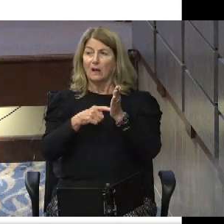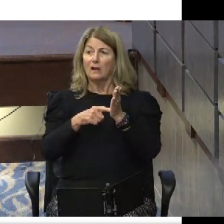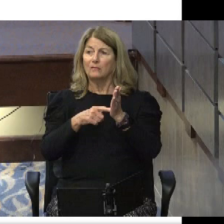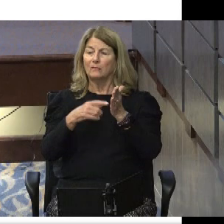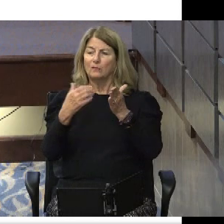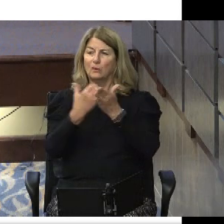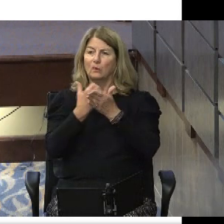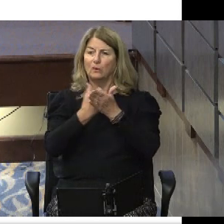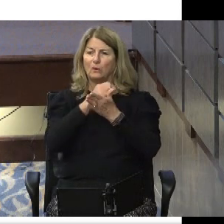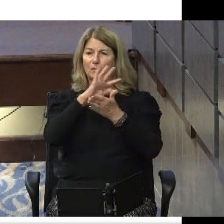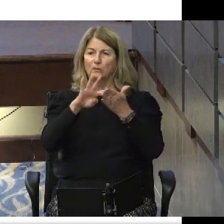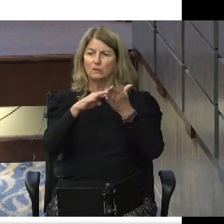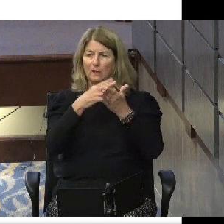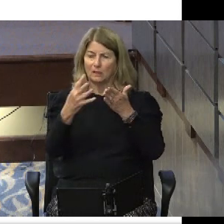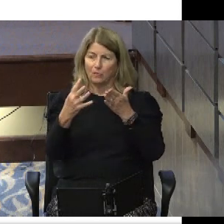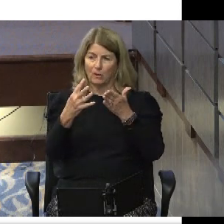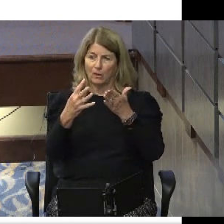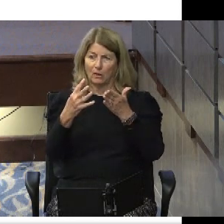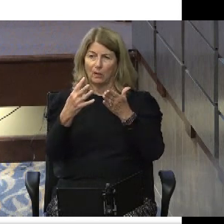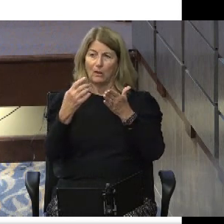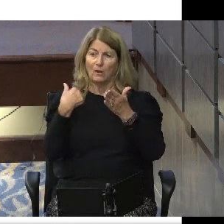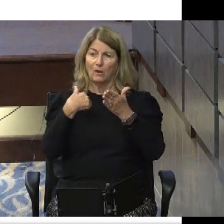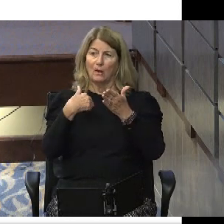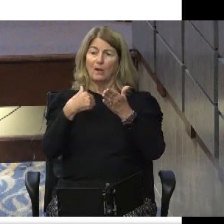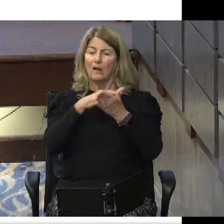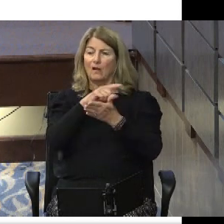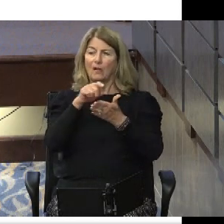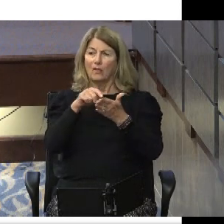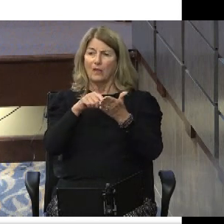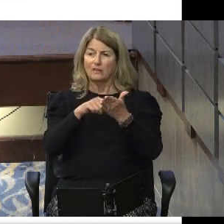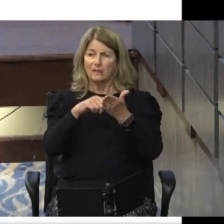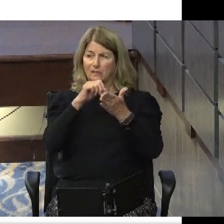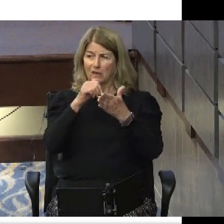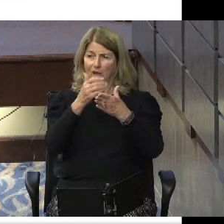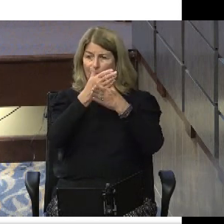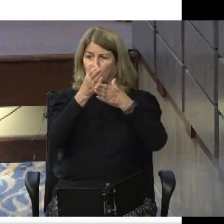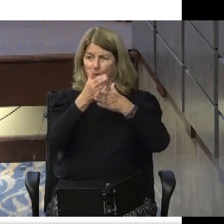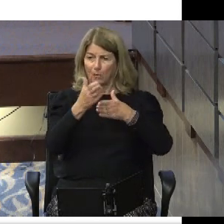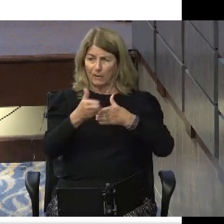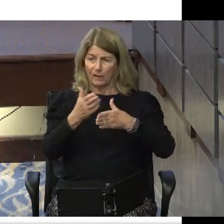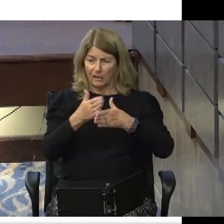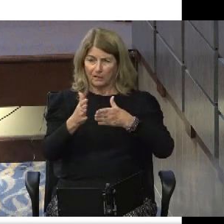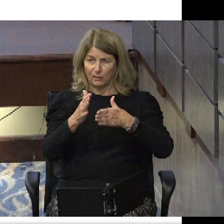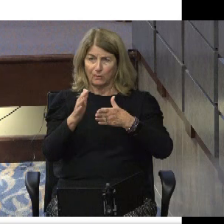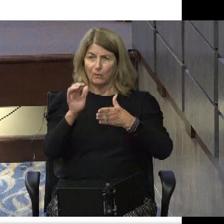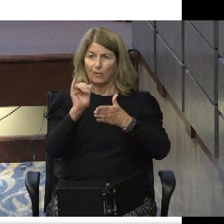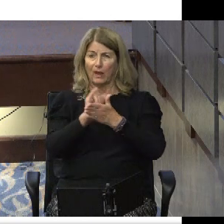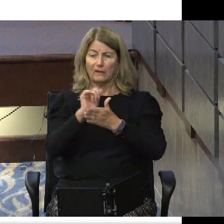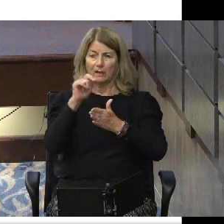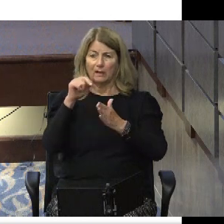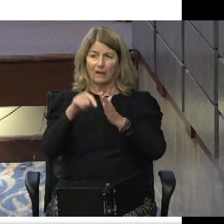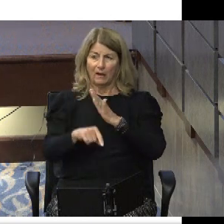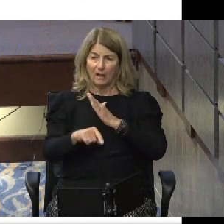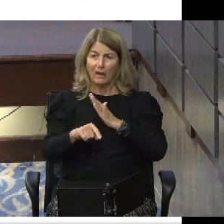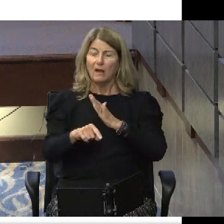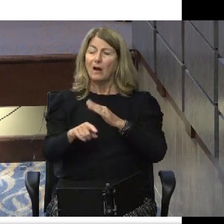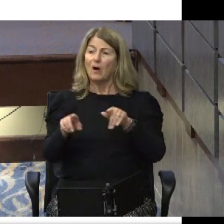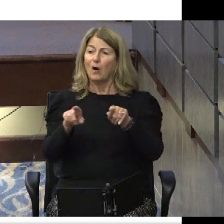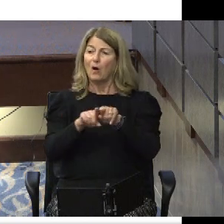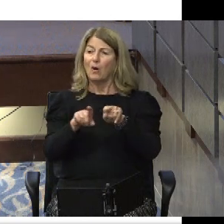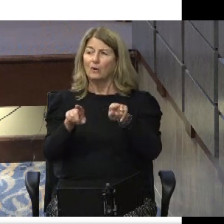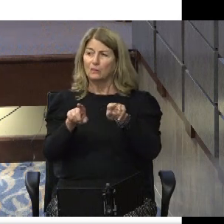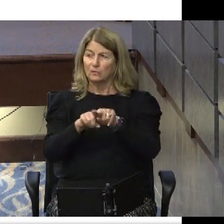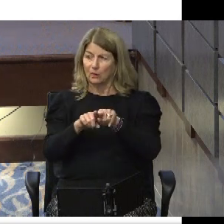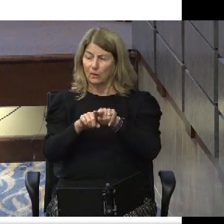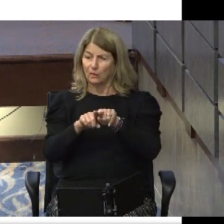finishing the section by the pavilion first. This isn't broken into that level of detail. Also, with some variability on when the approvals will